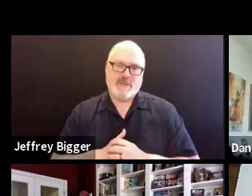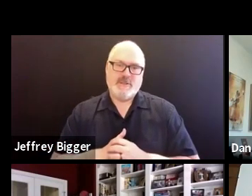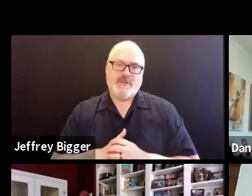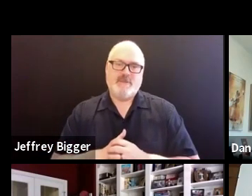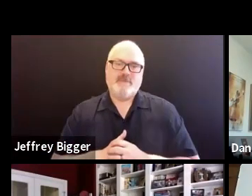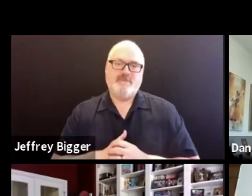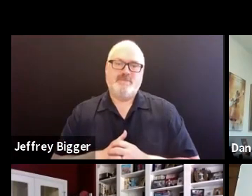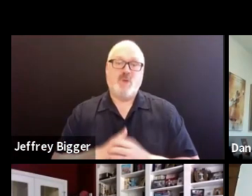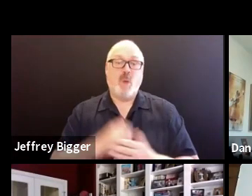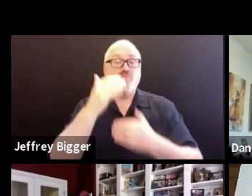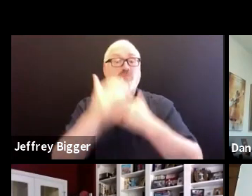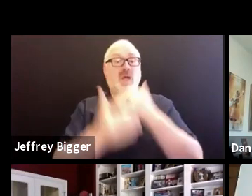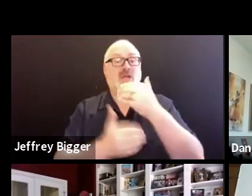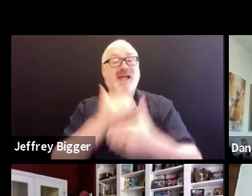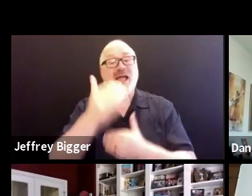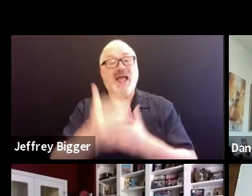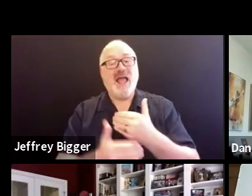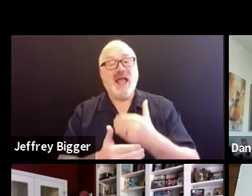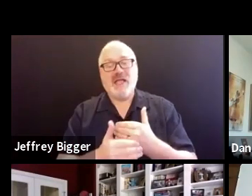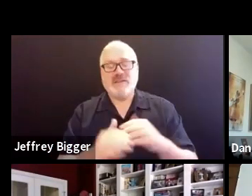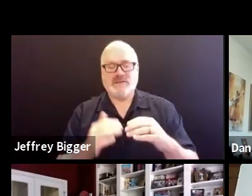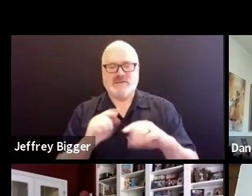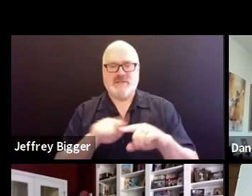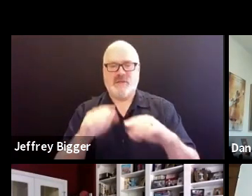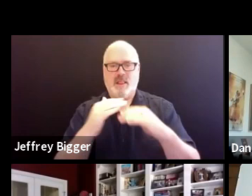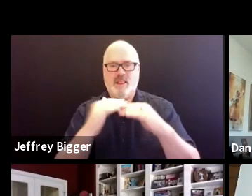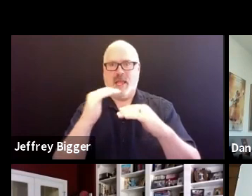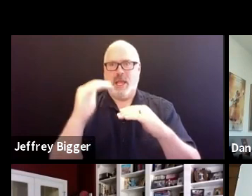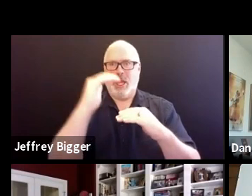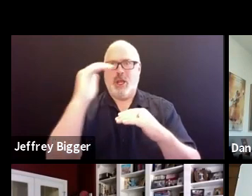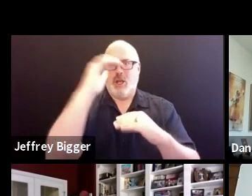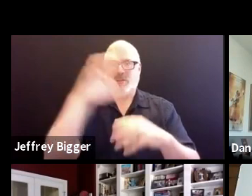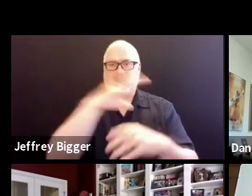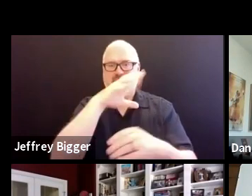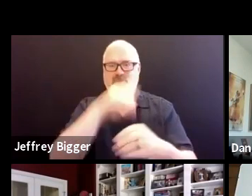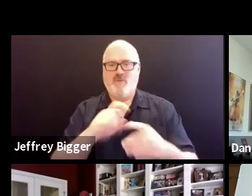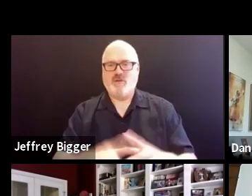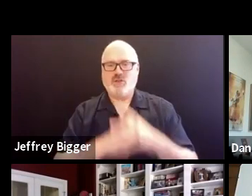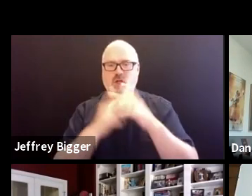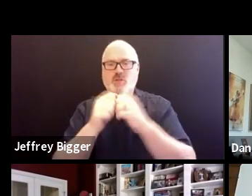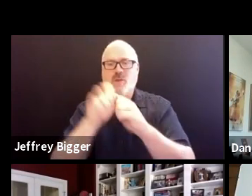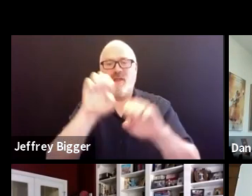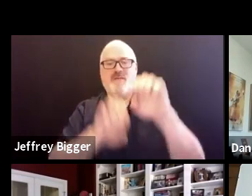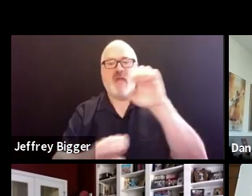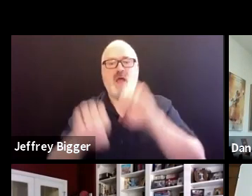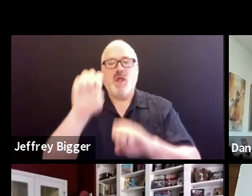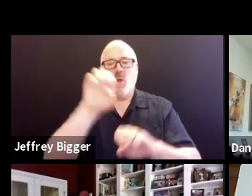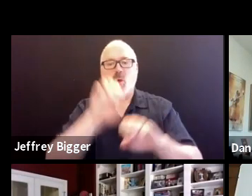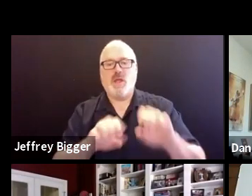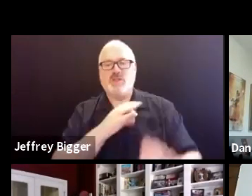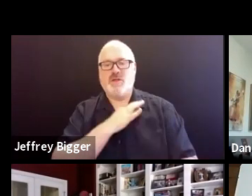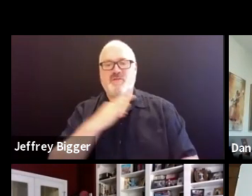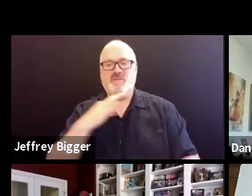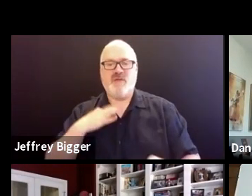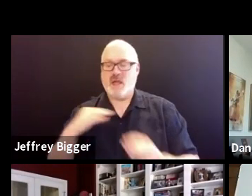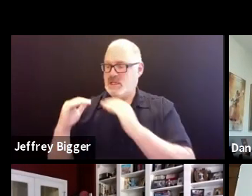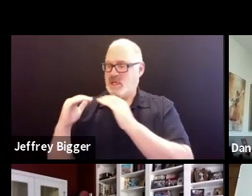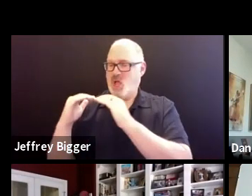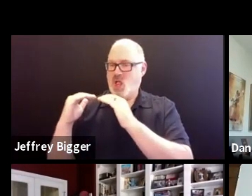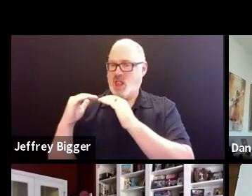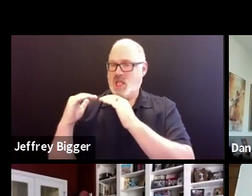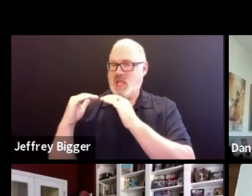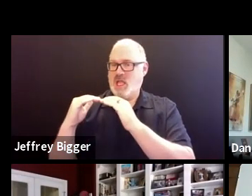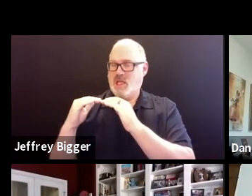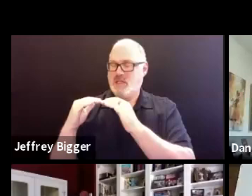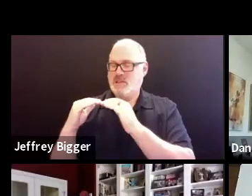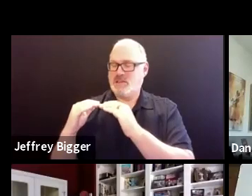The process is a multi-layered process that begins with evaluation of faculty colleagues by the